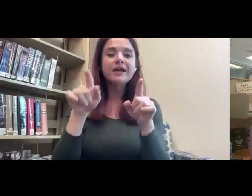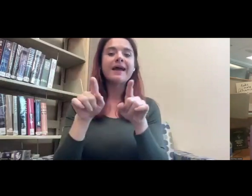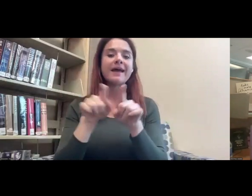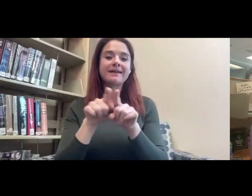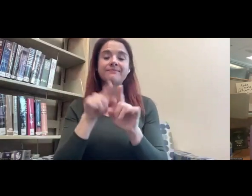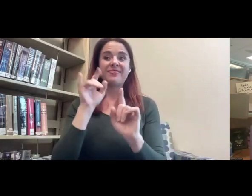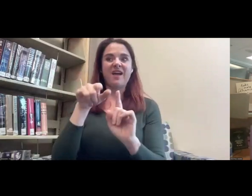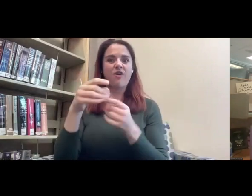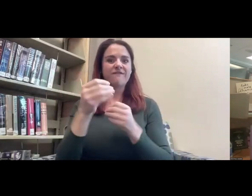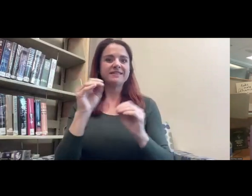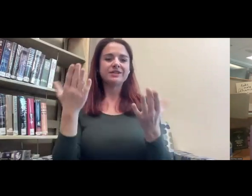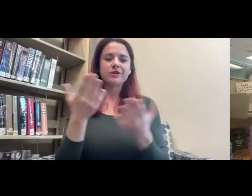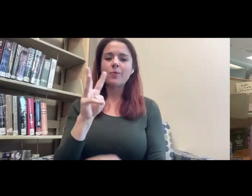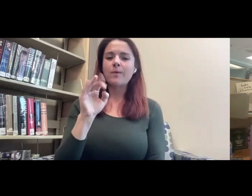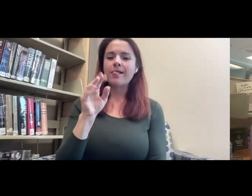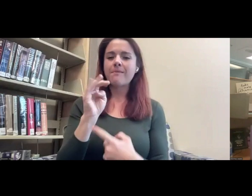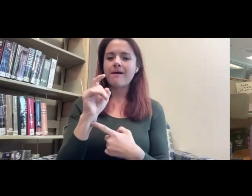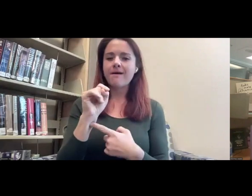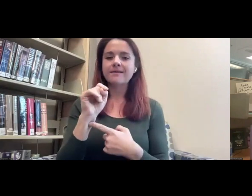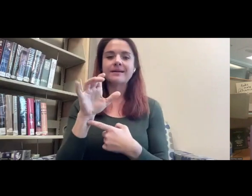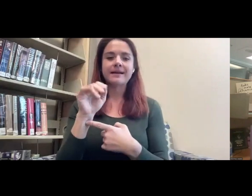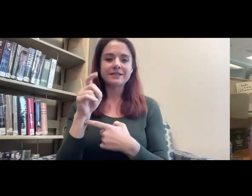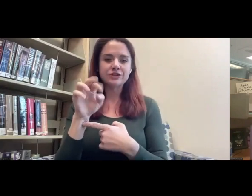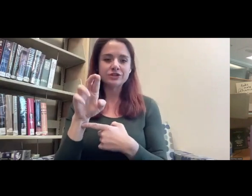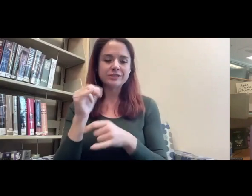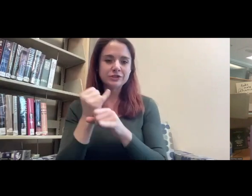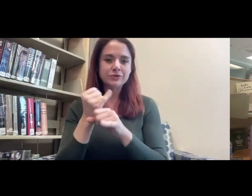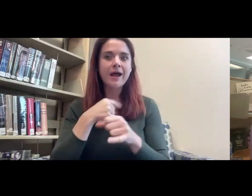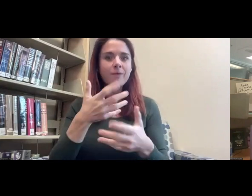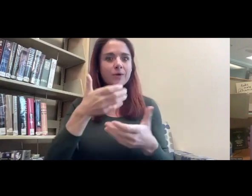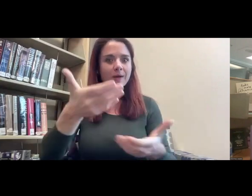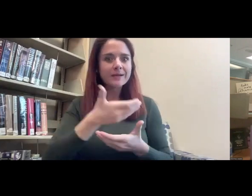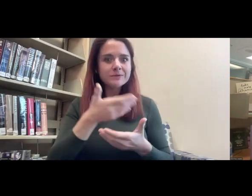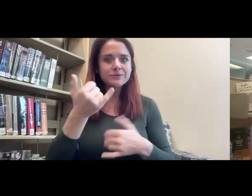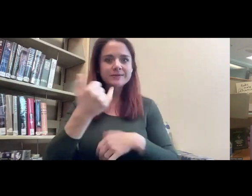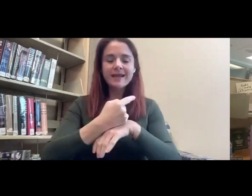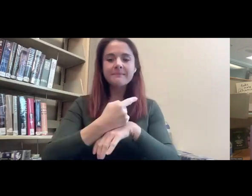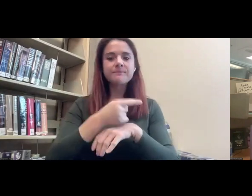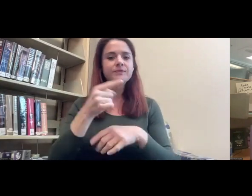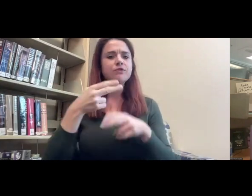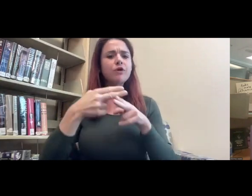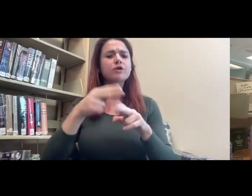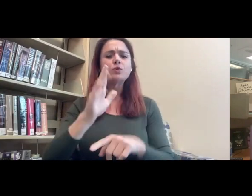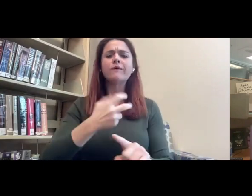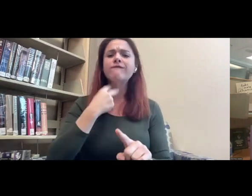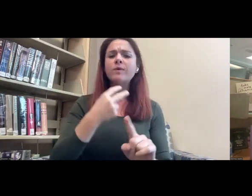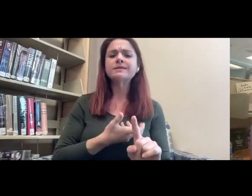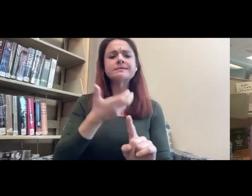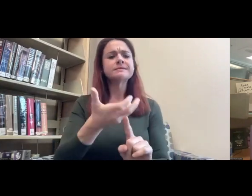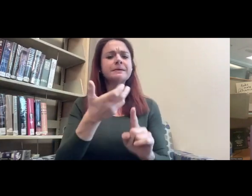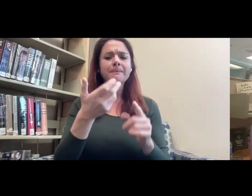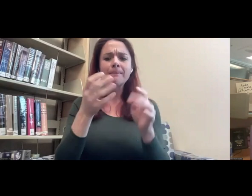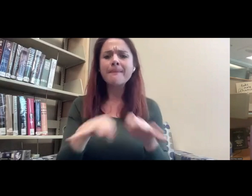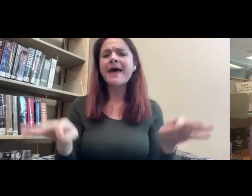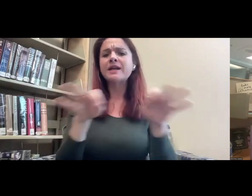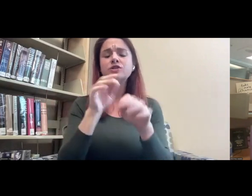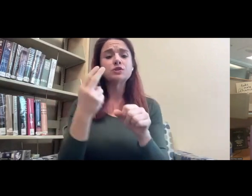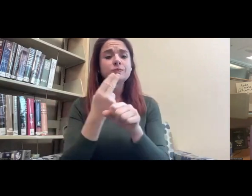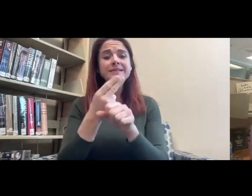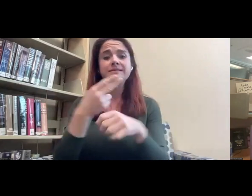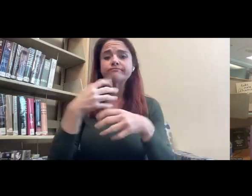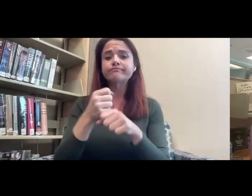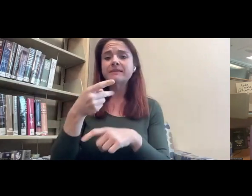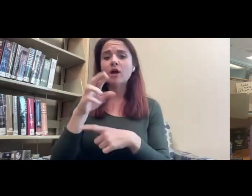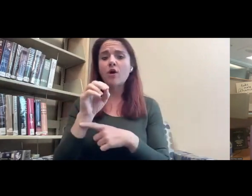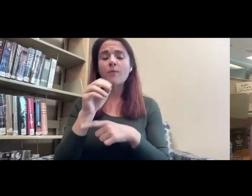Cancer Institute. And I would like to welcome you to today's webinar, Your Voice Matters, Using Patient-Reported Outcomes, or PROs,